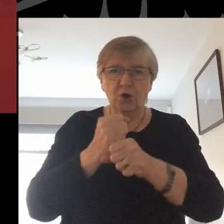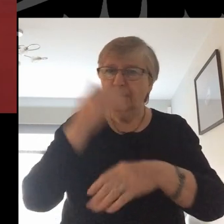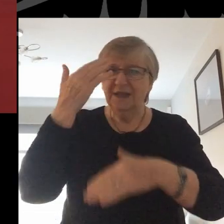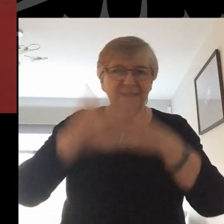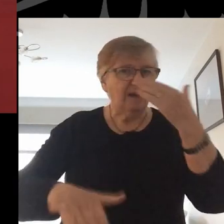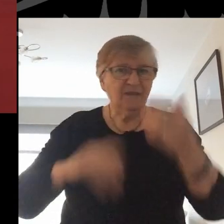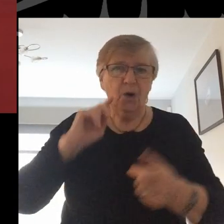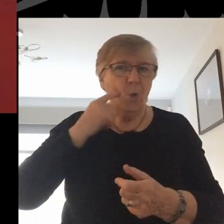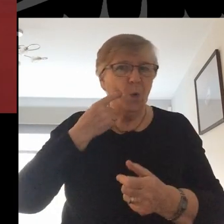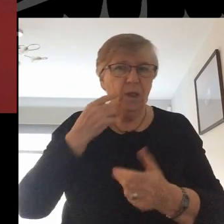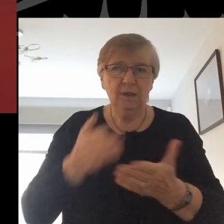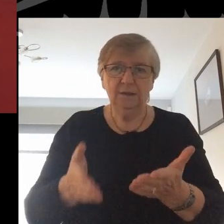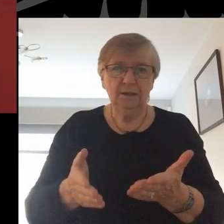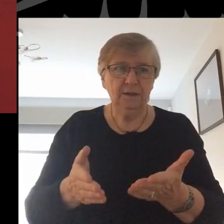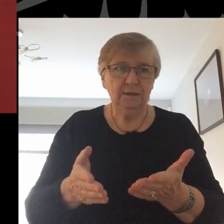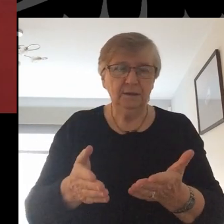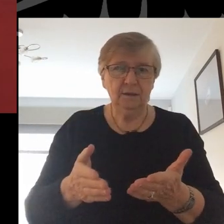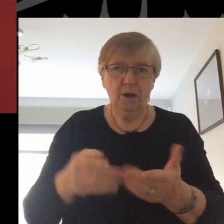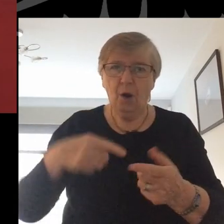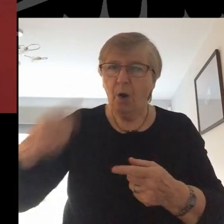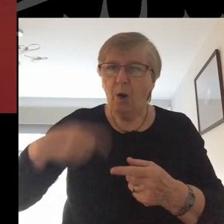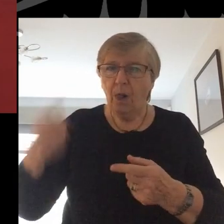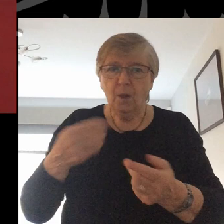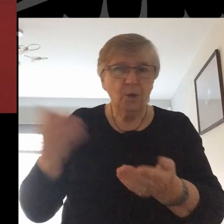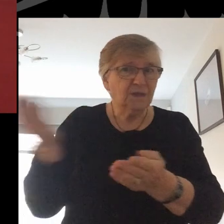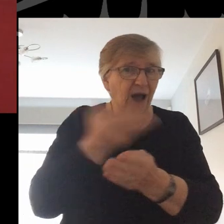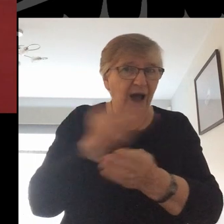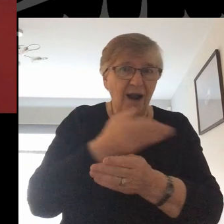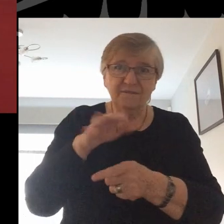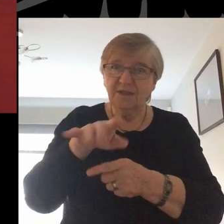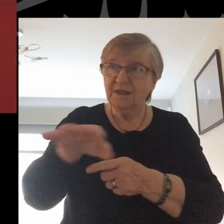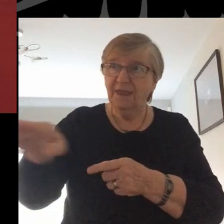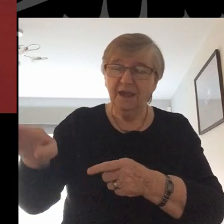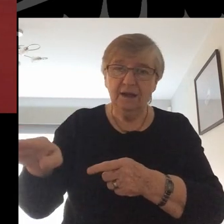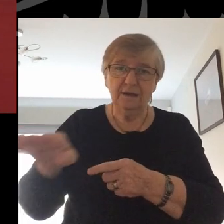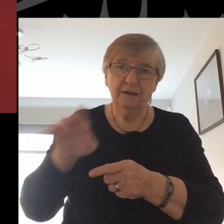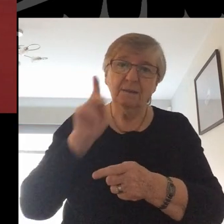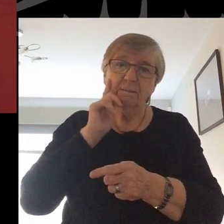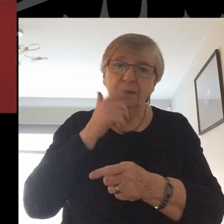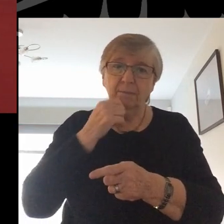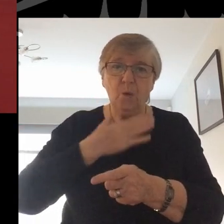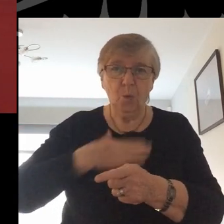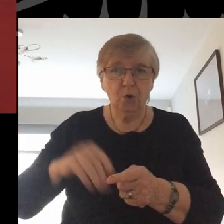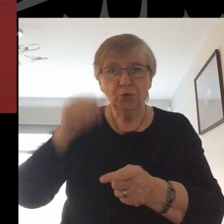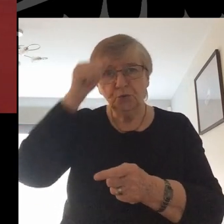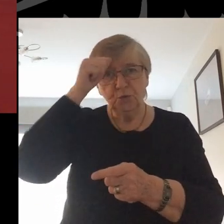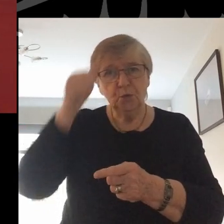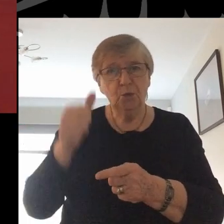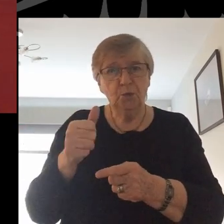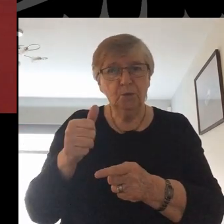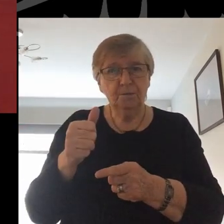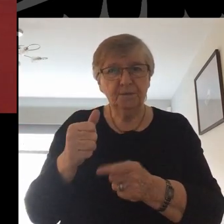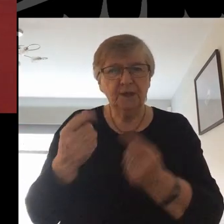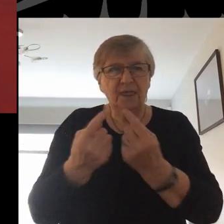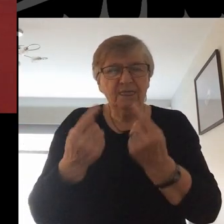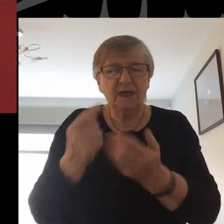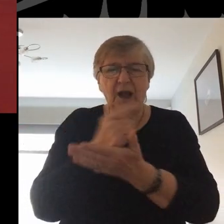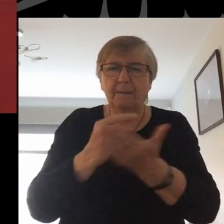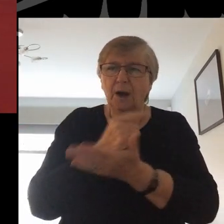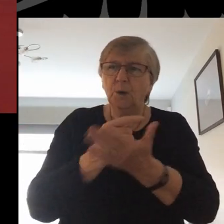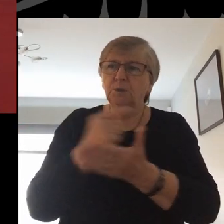redundant. There is always a harvest field there. And the thing about the harvest ready for to